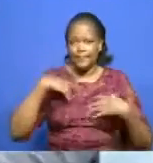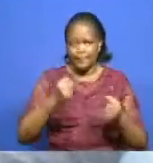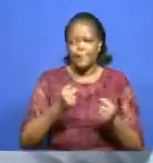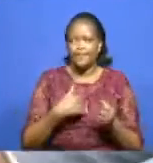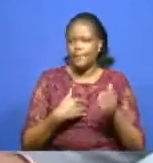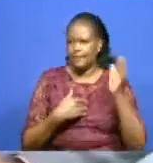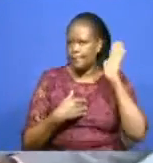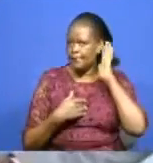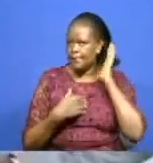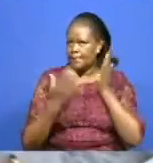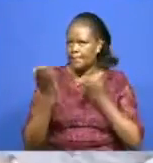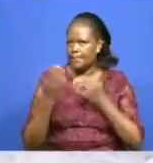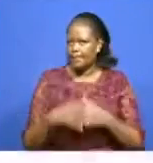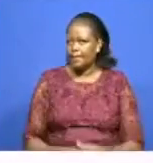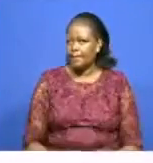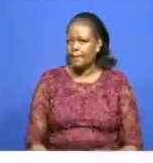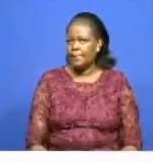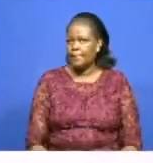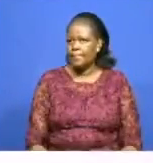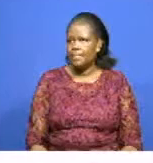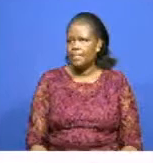listen in.